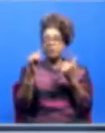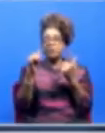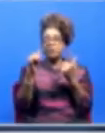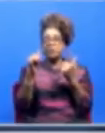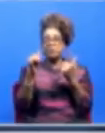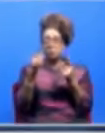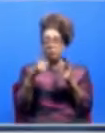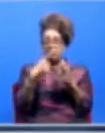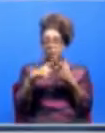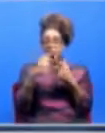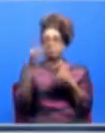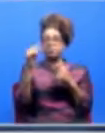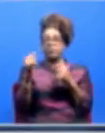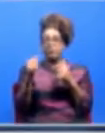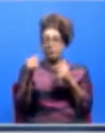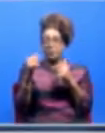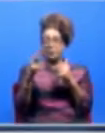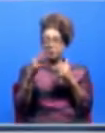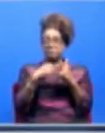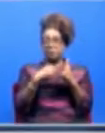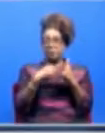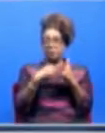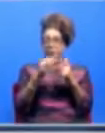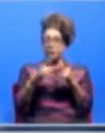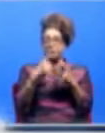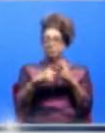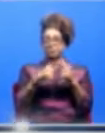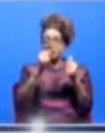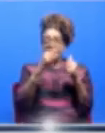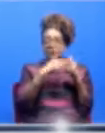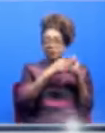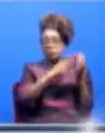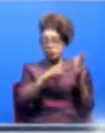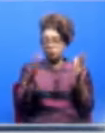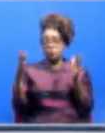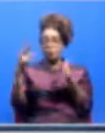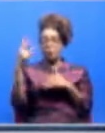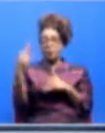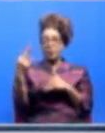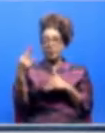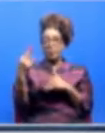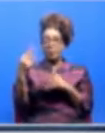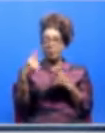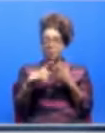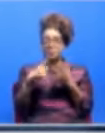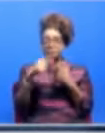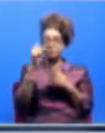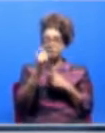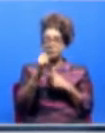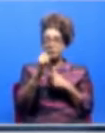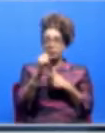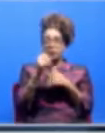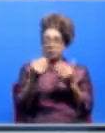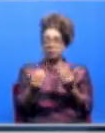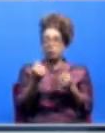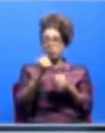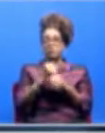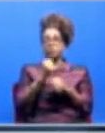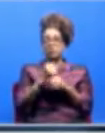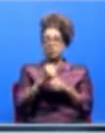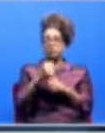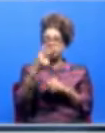3-year plan, 15 to 18. Then we had 18 to 23, 5-year plan, and now we are